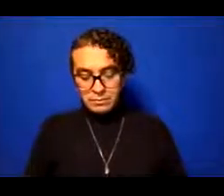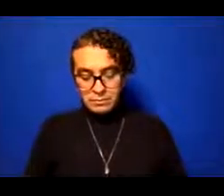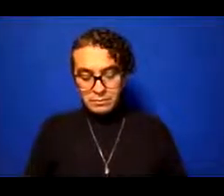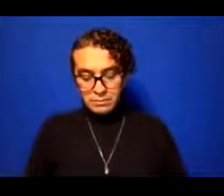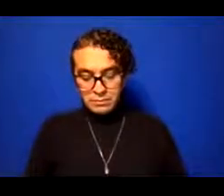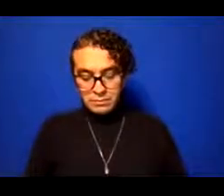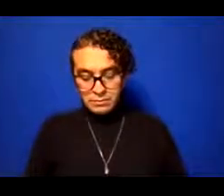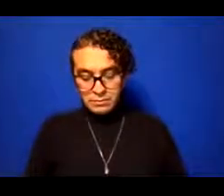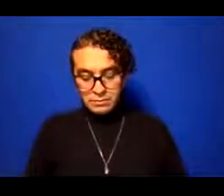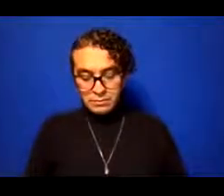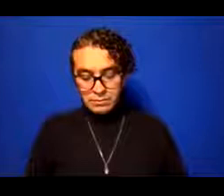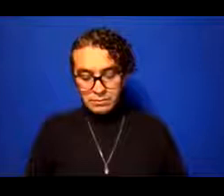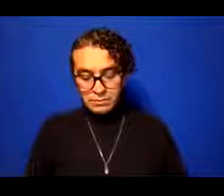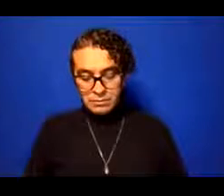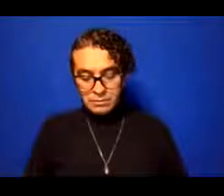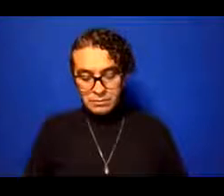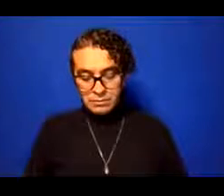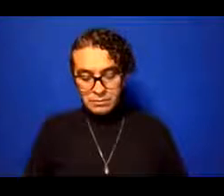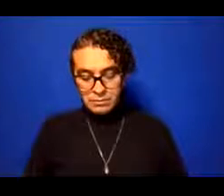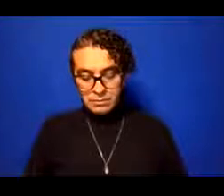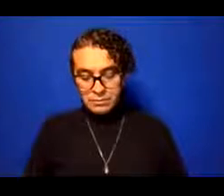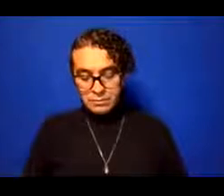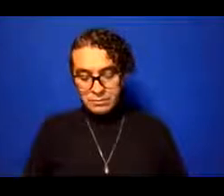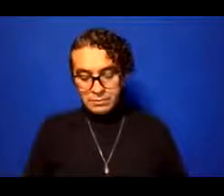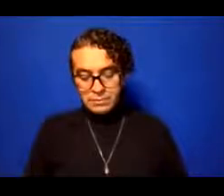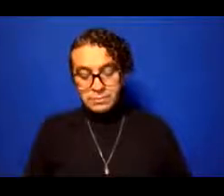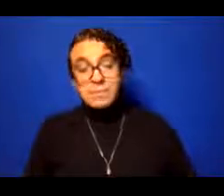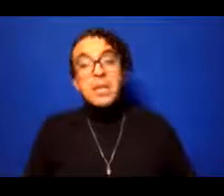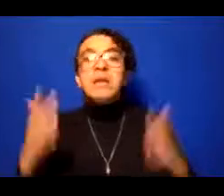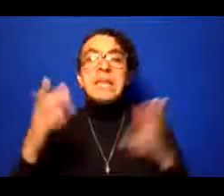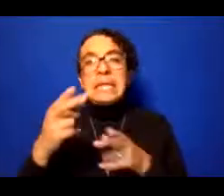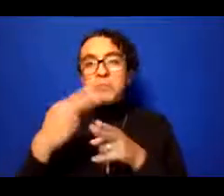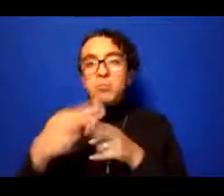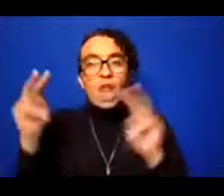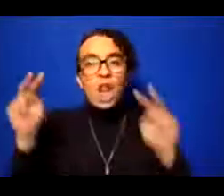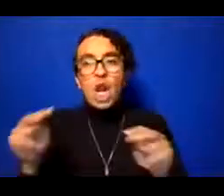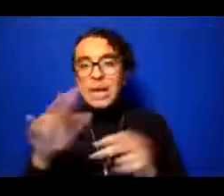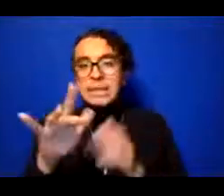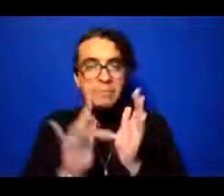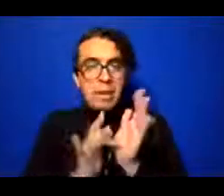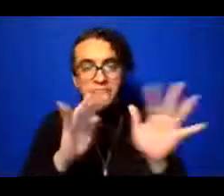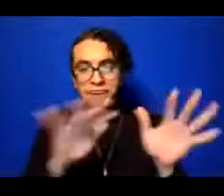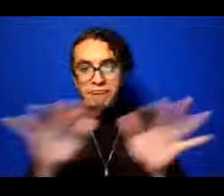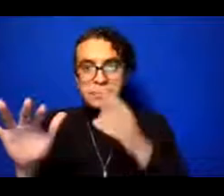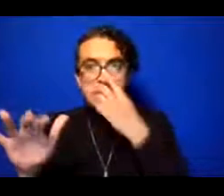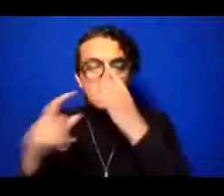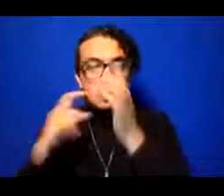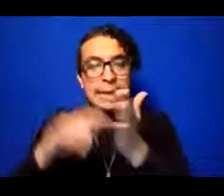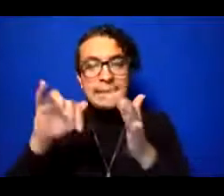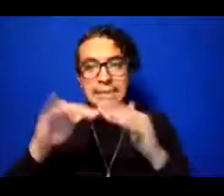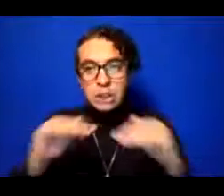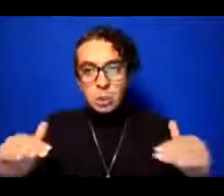So let's just briefly look at some of the medical causes that I think it's important for parents to at least recognize in their children and